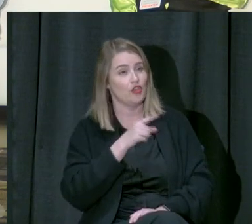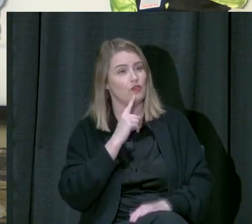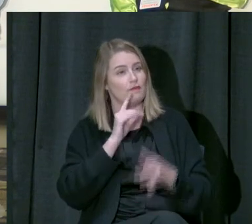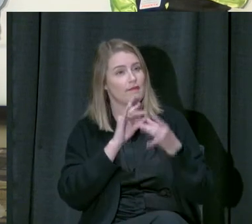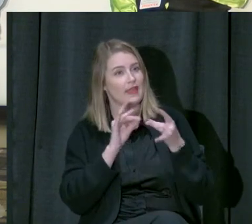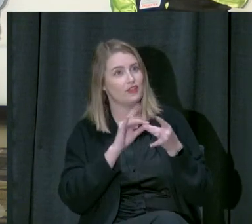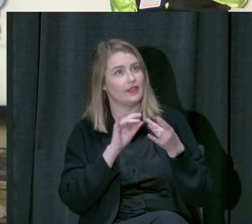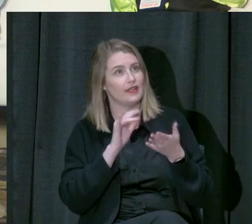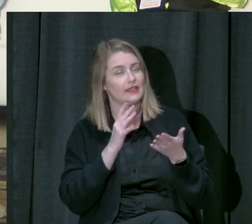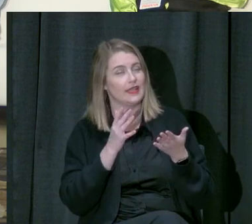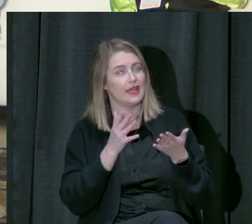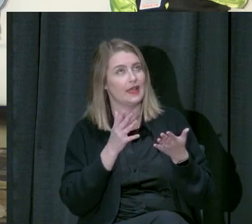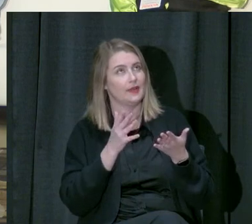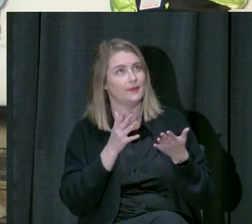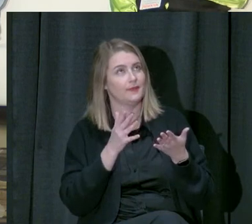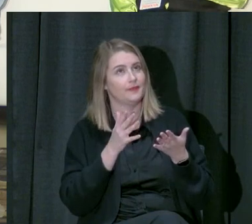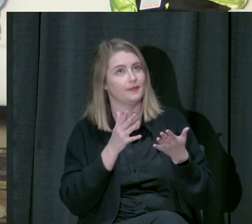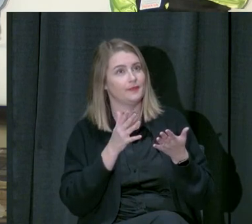mentioned that,